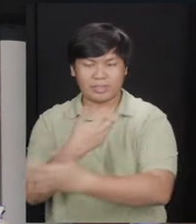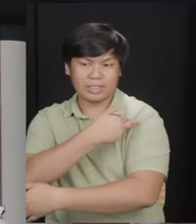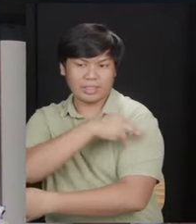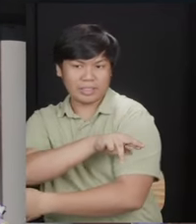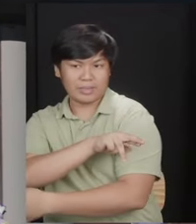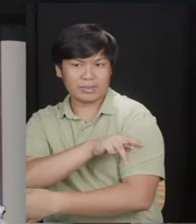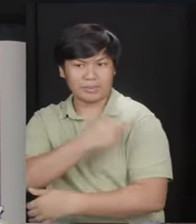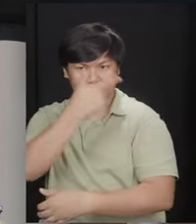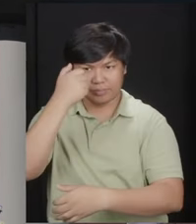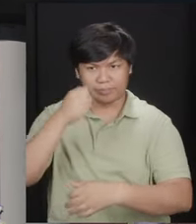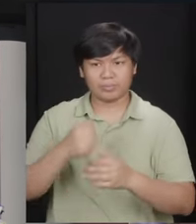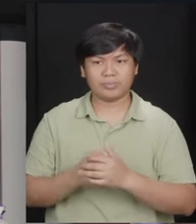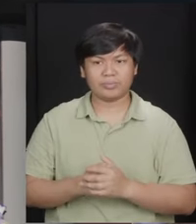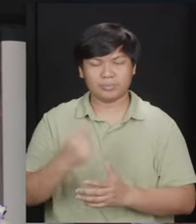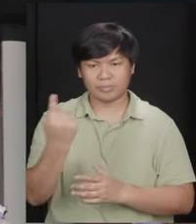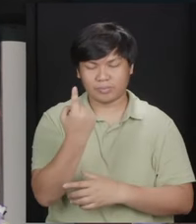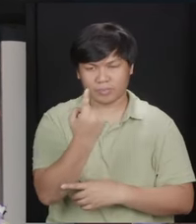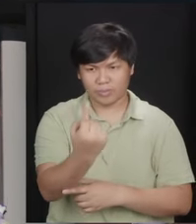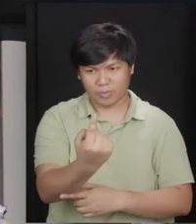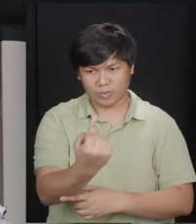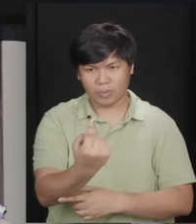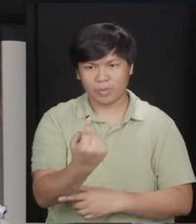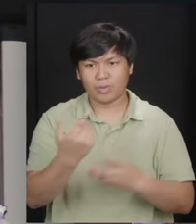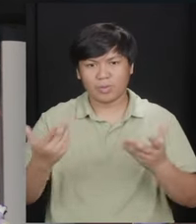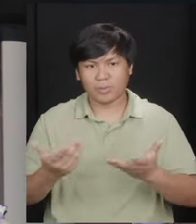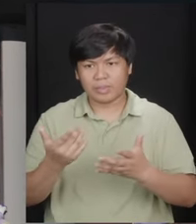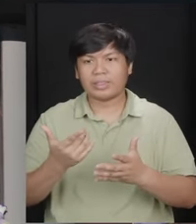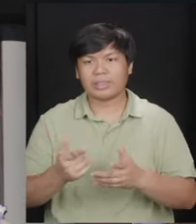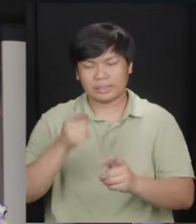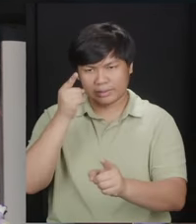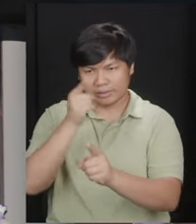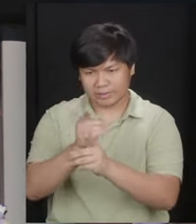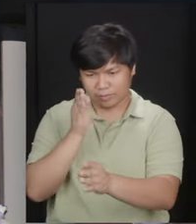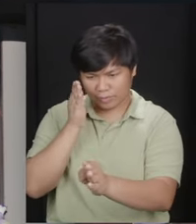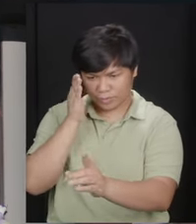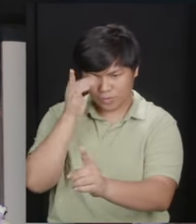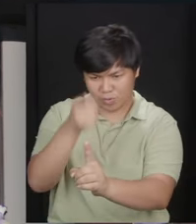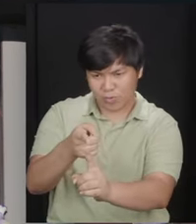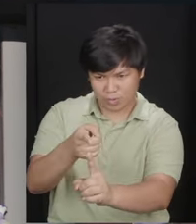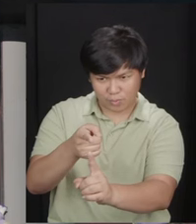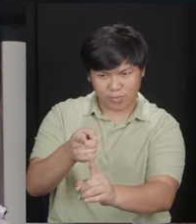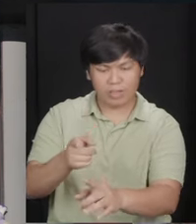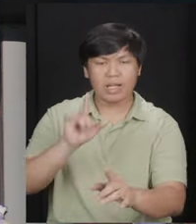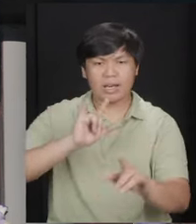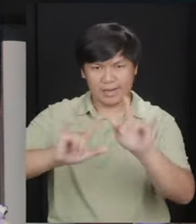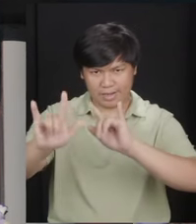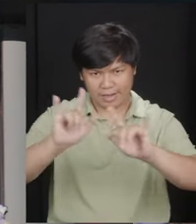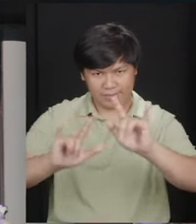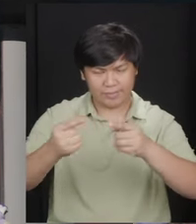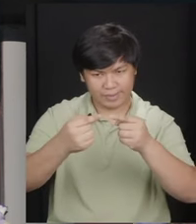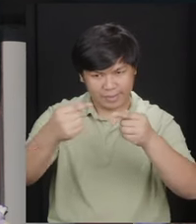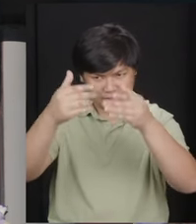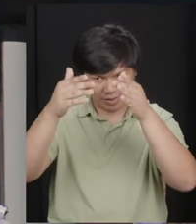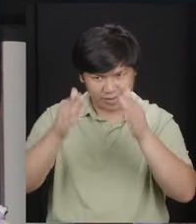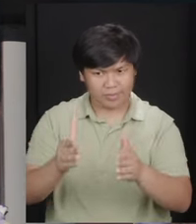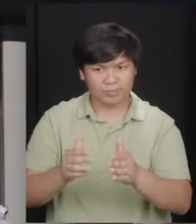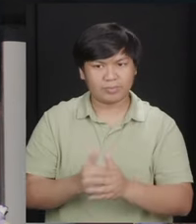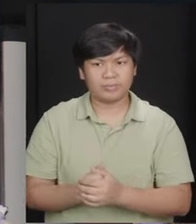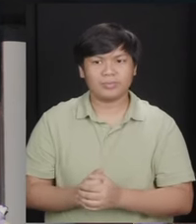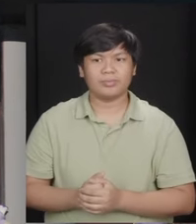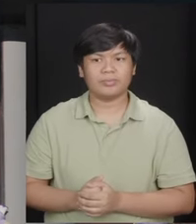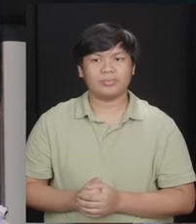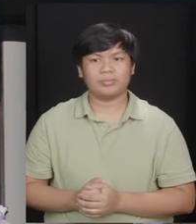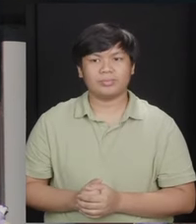religions. Because this is the only one where it says directly, love your enemies. And this